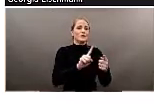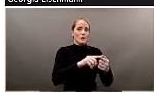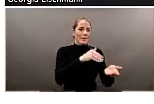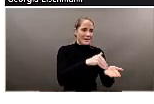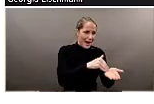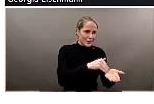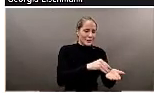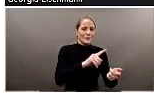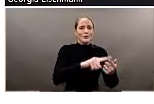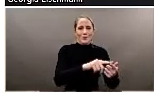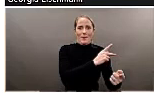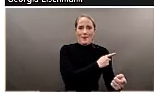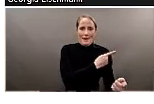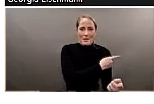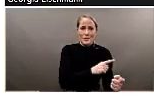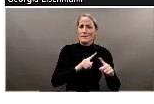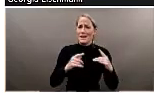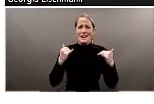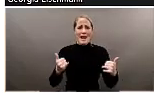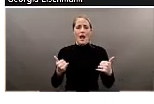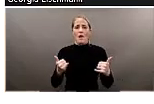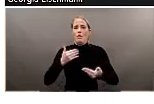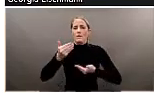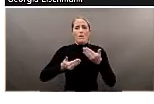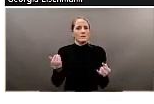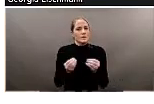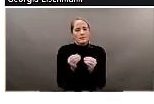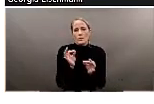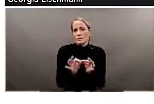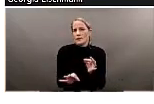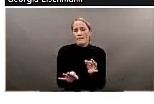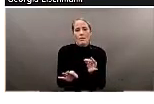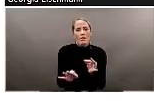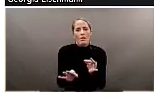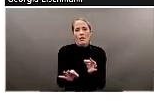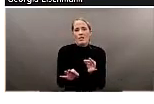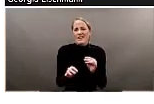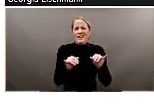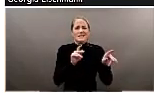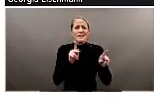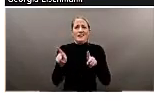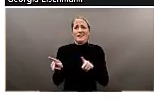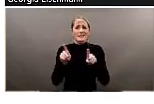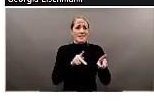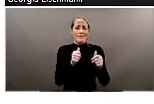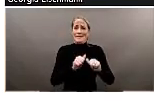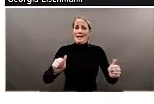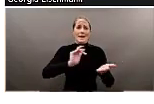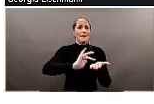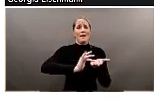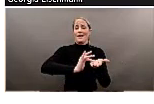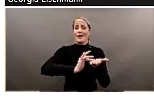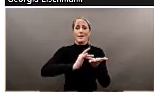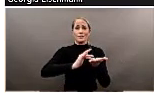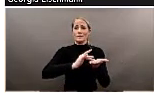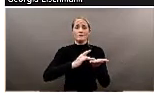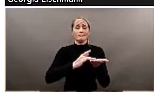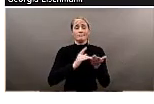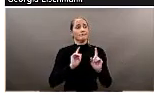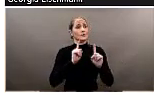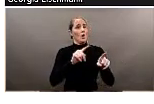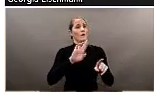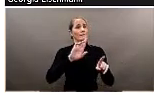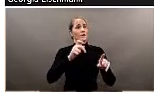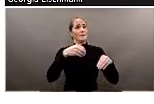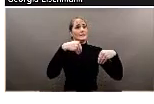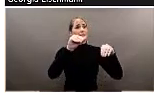free. Now Paxlovid is on the commercial market, meaning that it is now considered just like any other type of